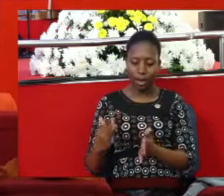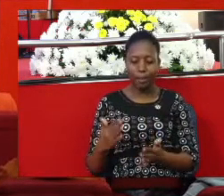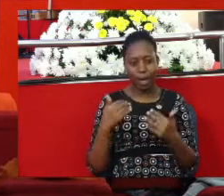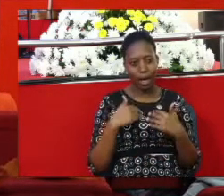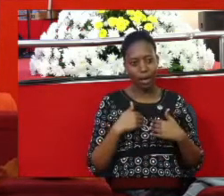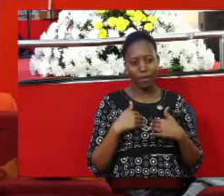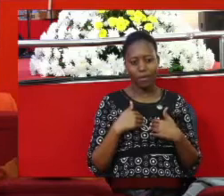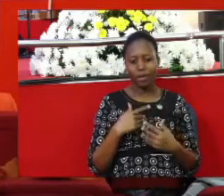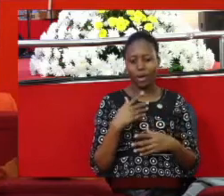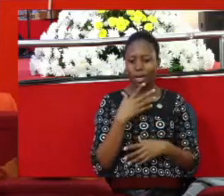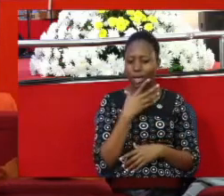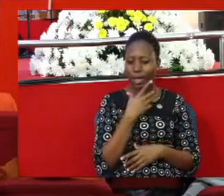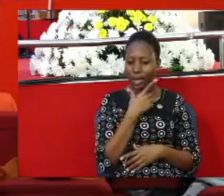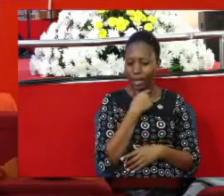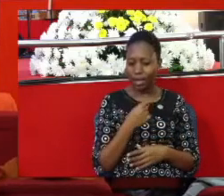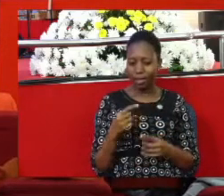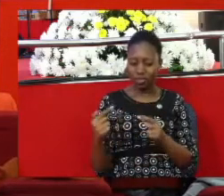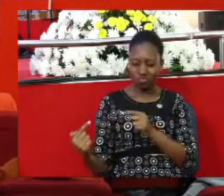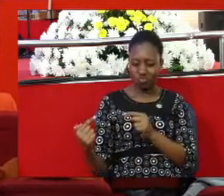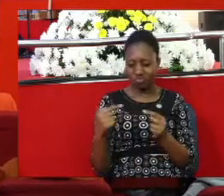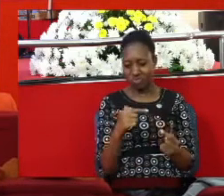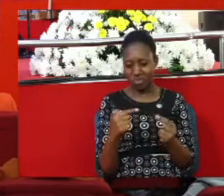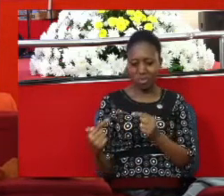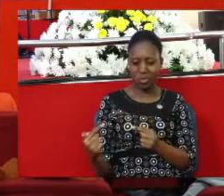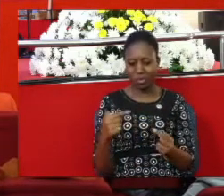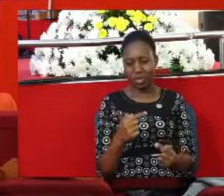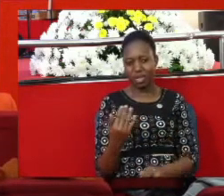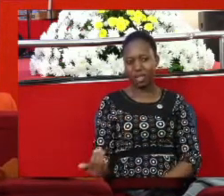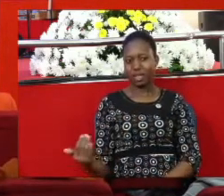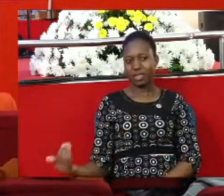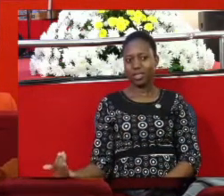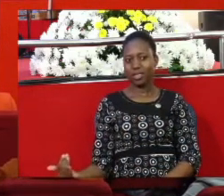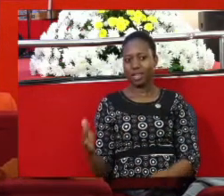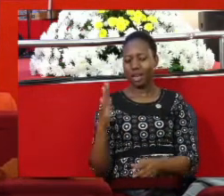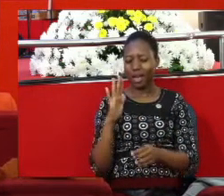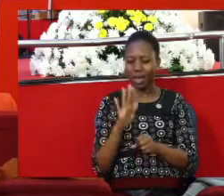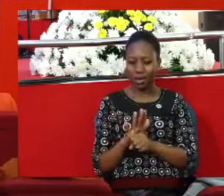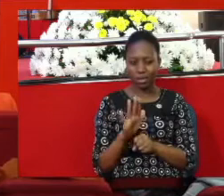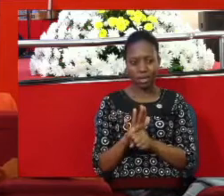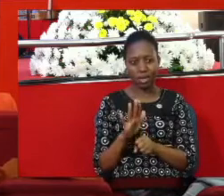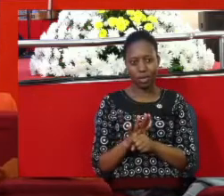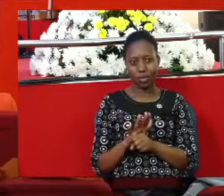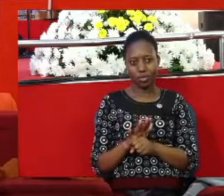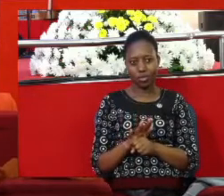they believed nyokwa is bye-bye. So they visit us